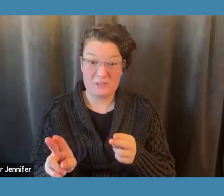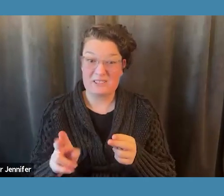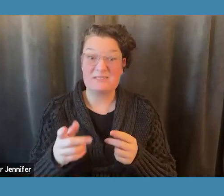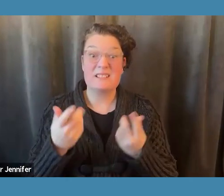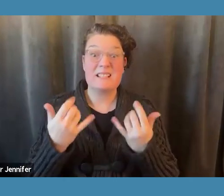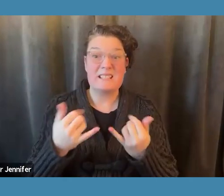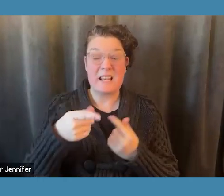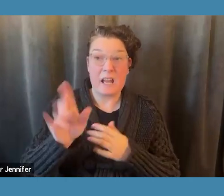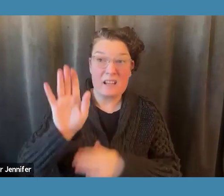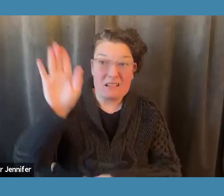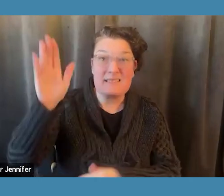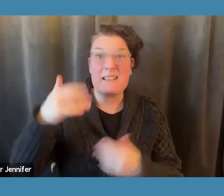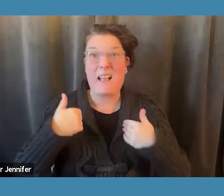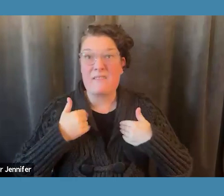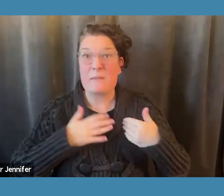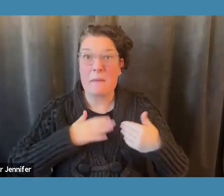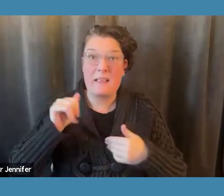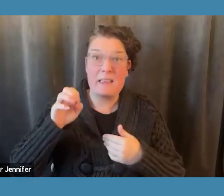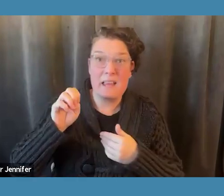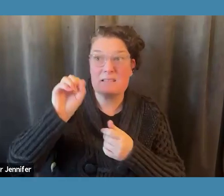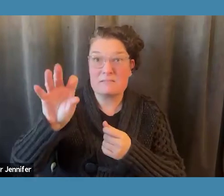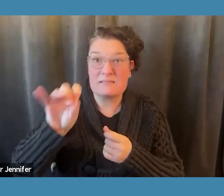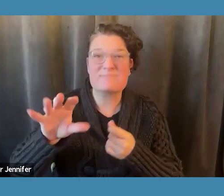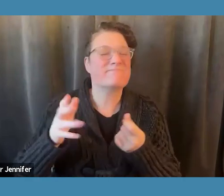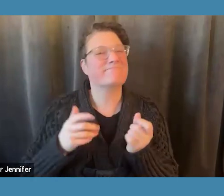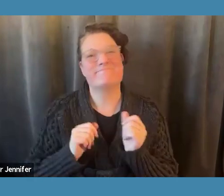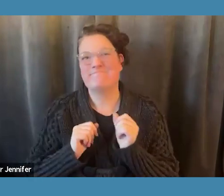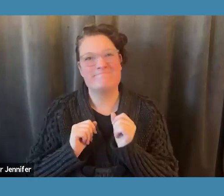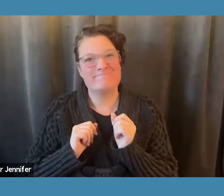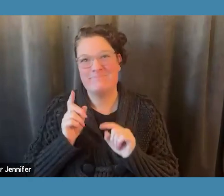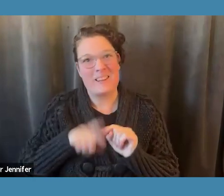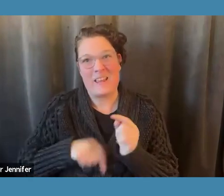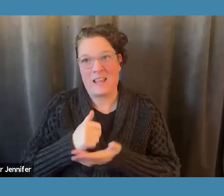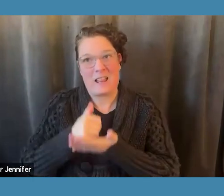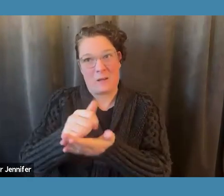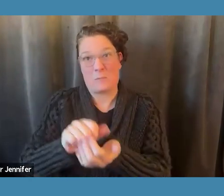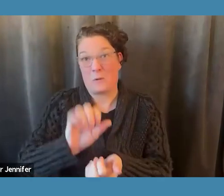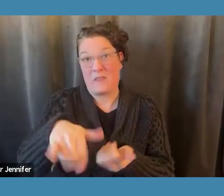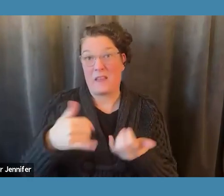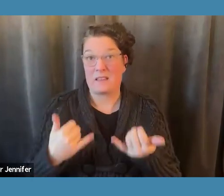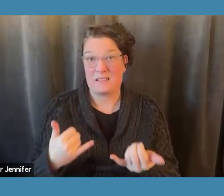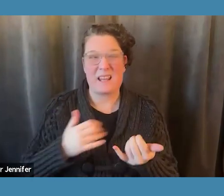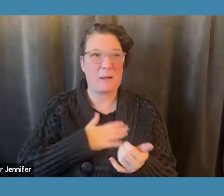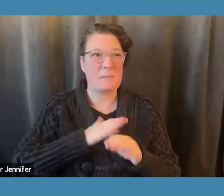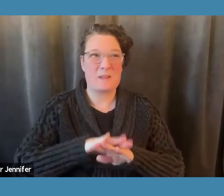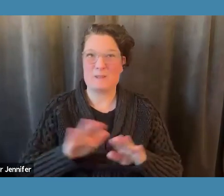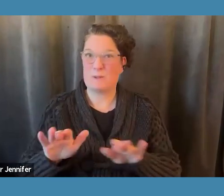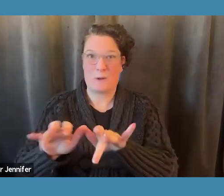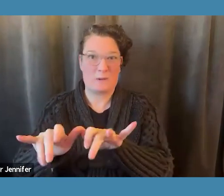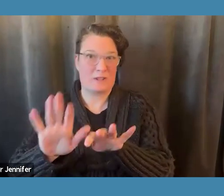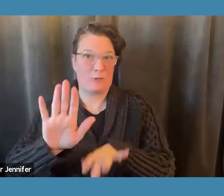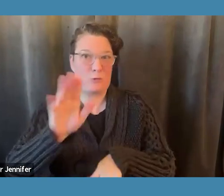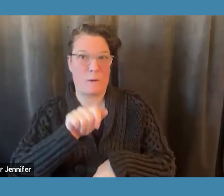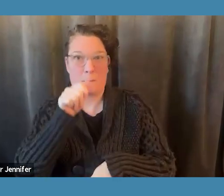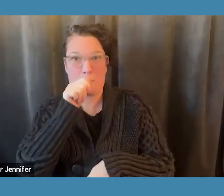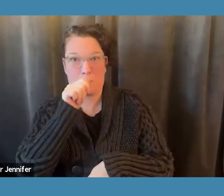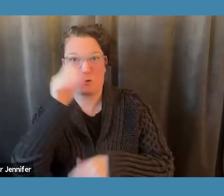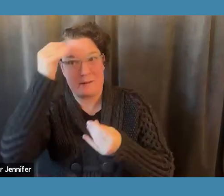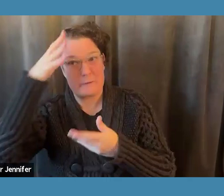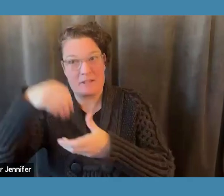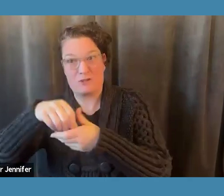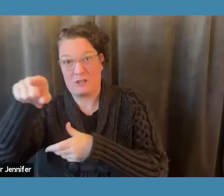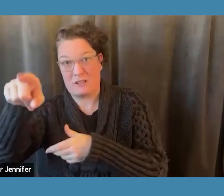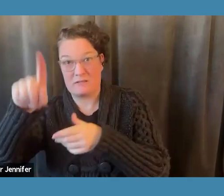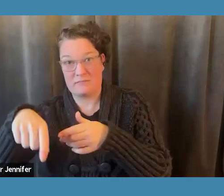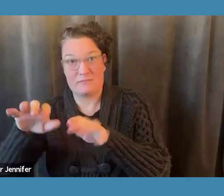can't advise you on your specific case, and I don't want anyone putting personal information, in the public. We have a intake team, so if